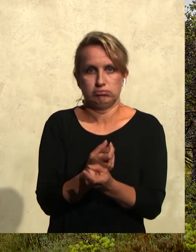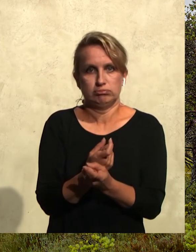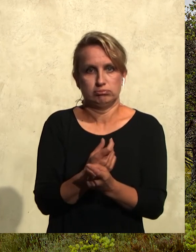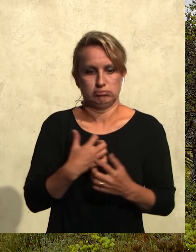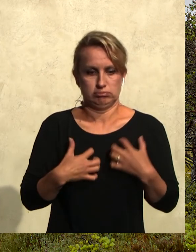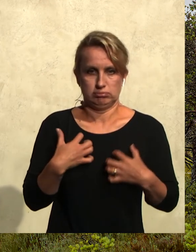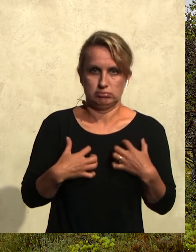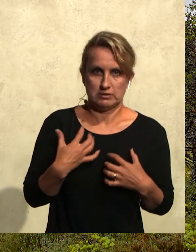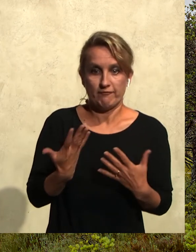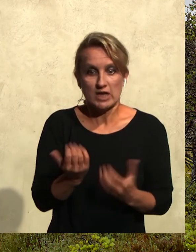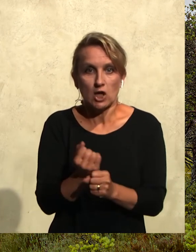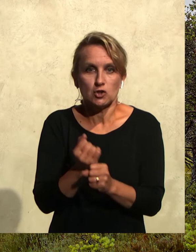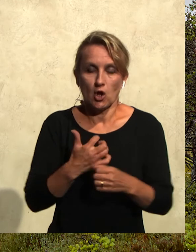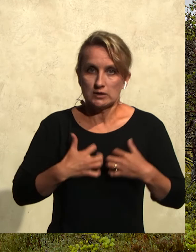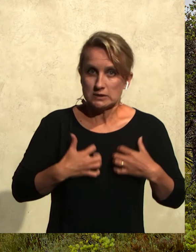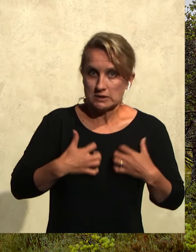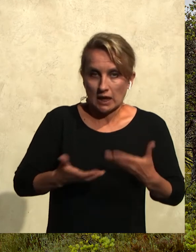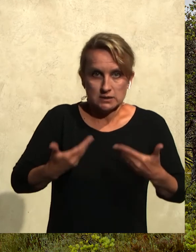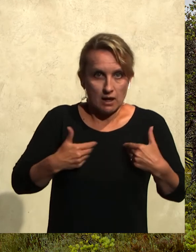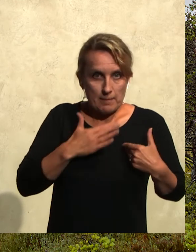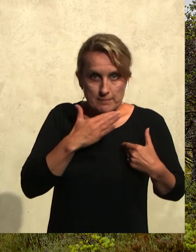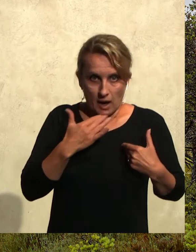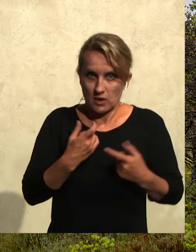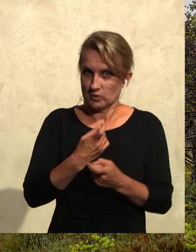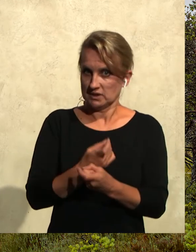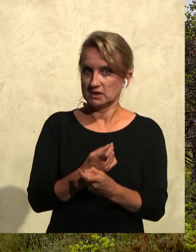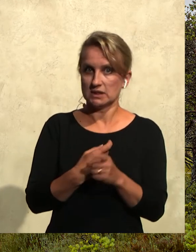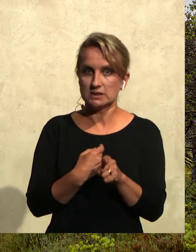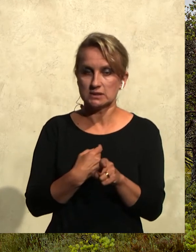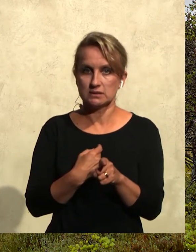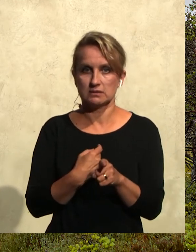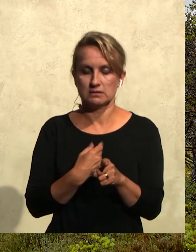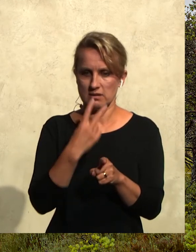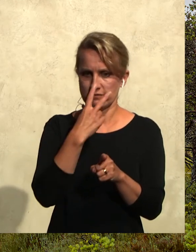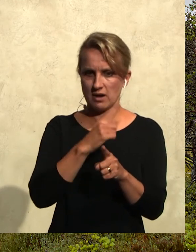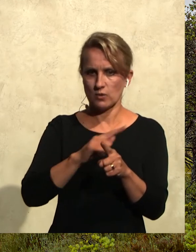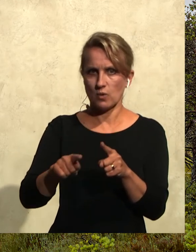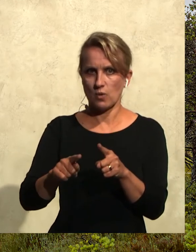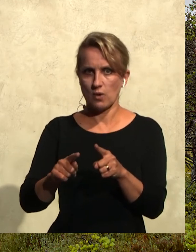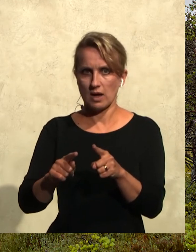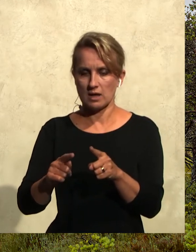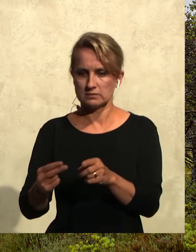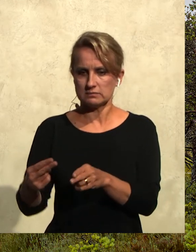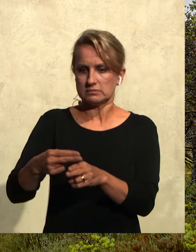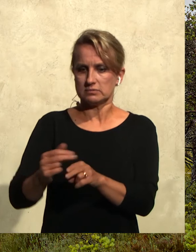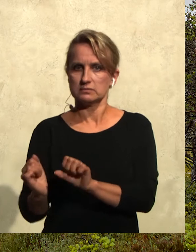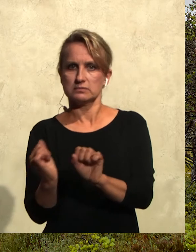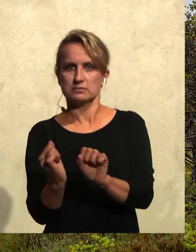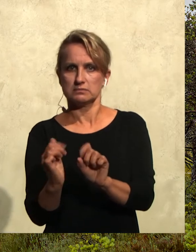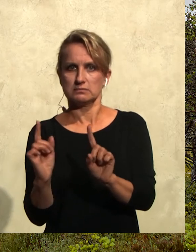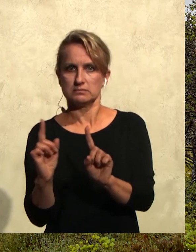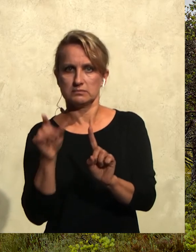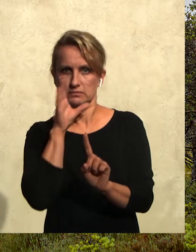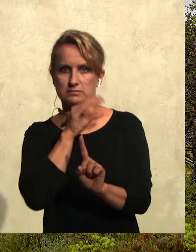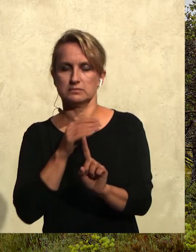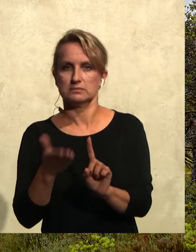conditions. So for each of those, we need different policies and targeted intervention to address those different